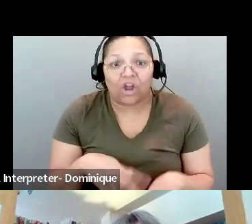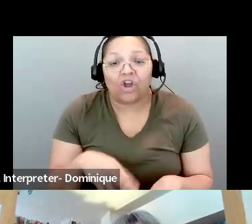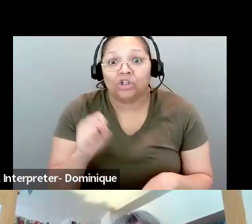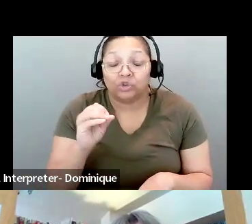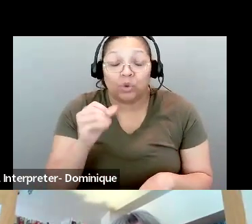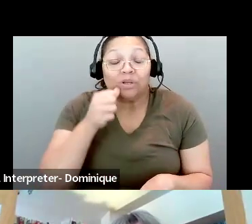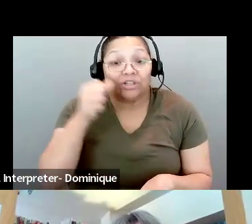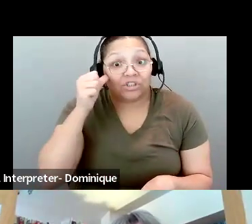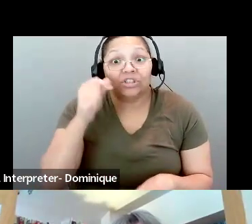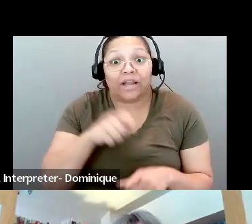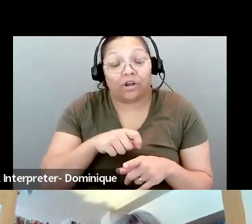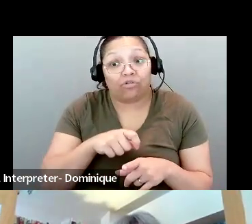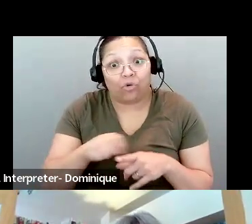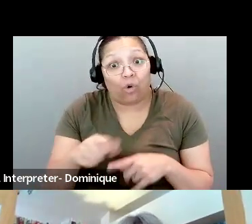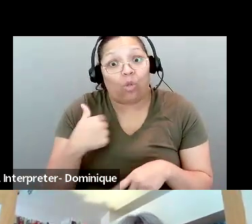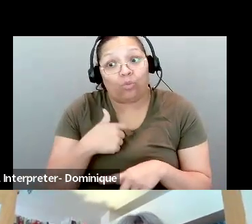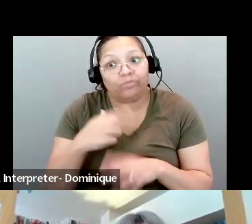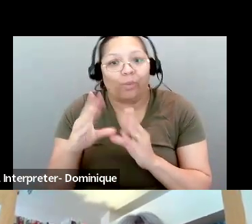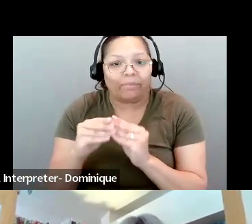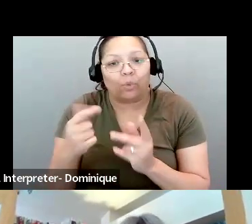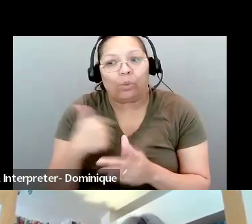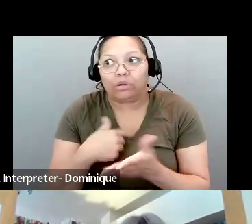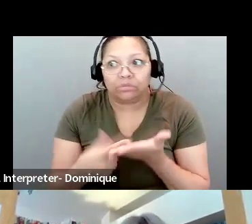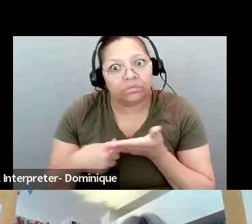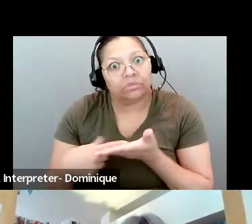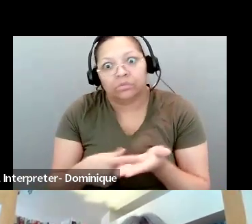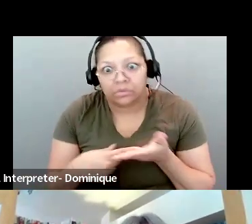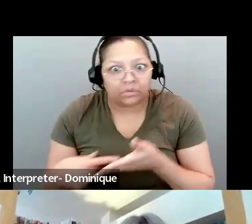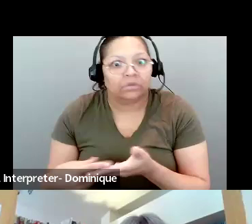call, kind of talking about that and